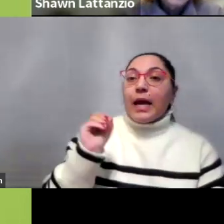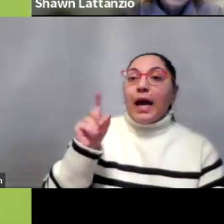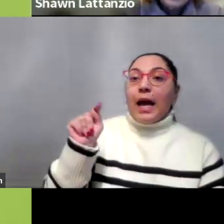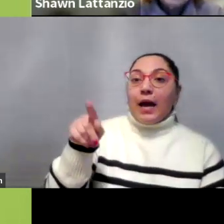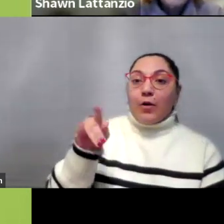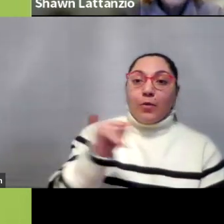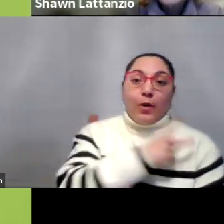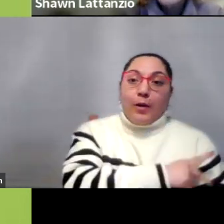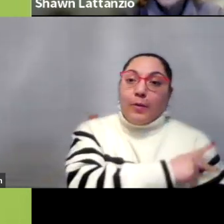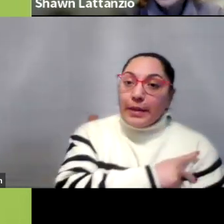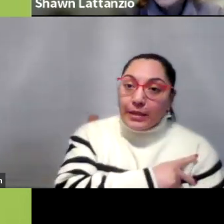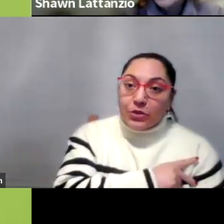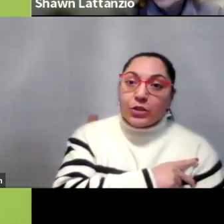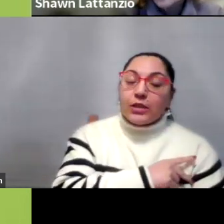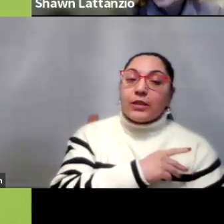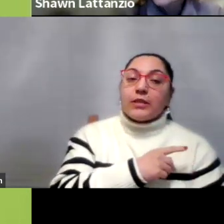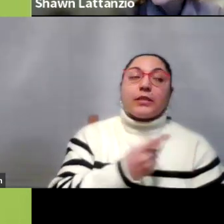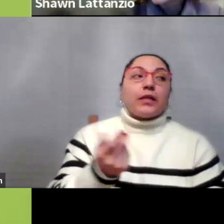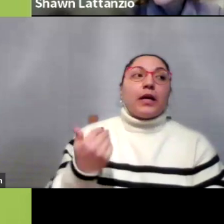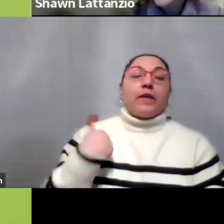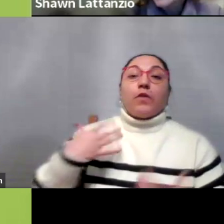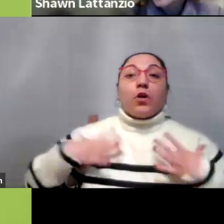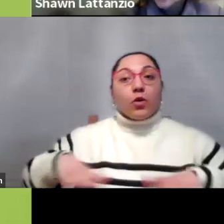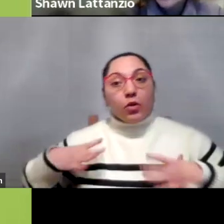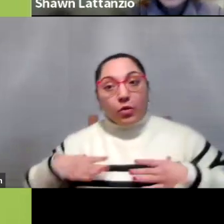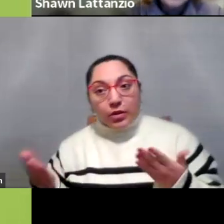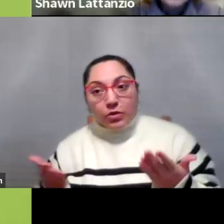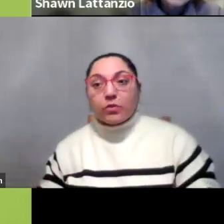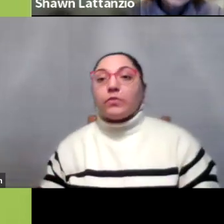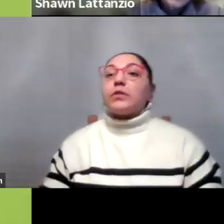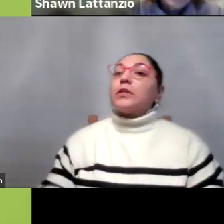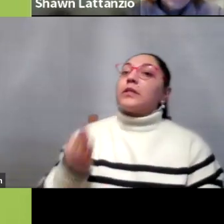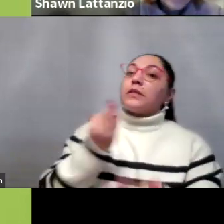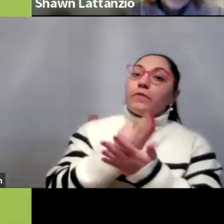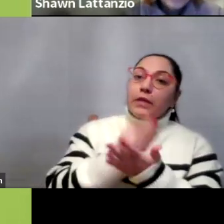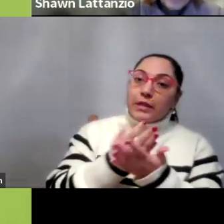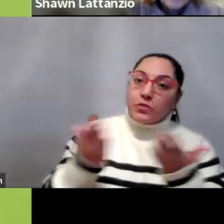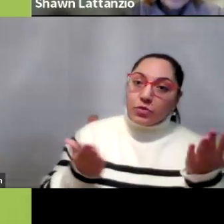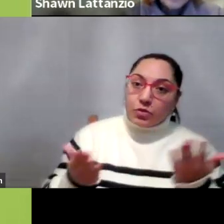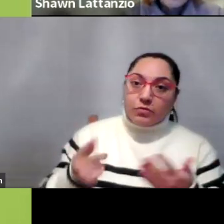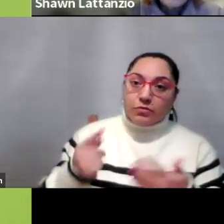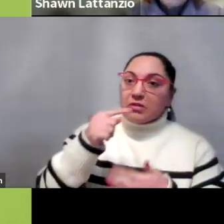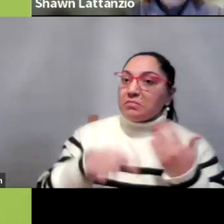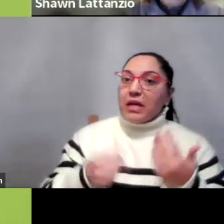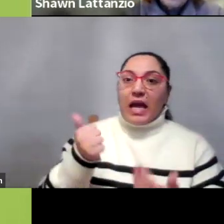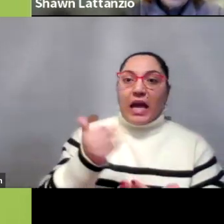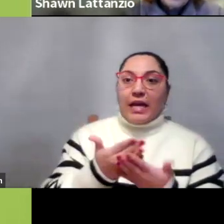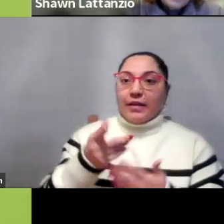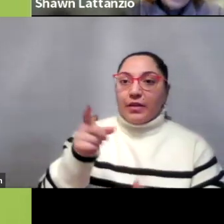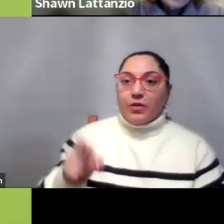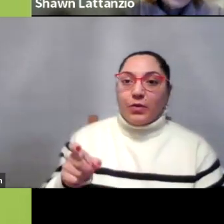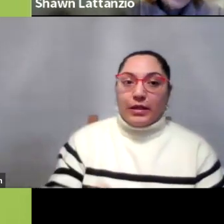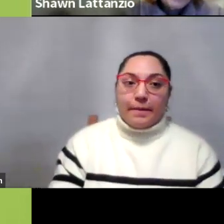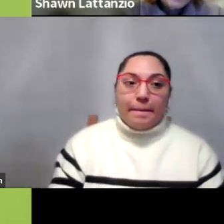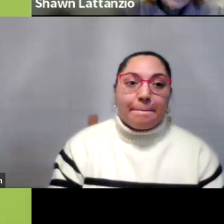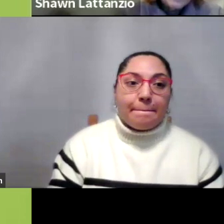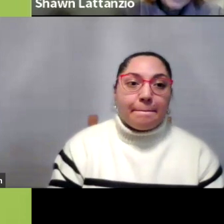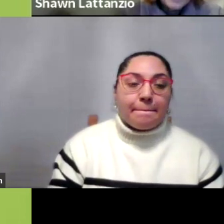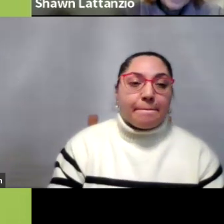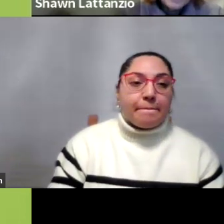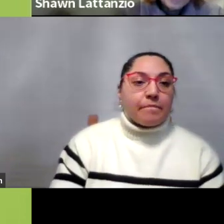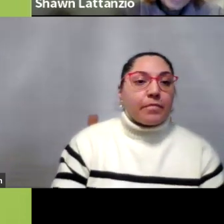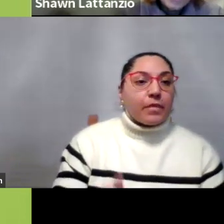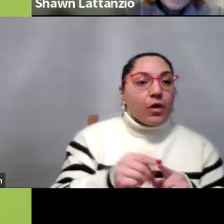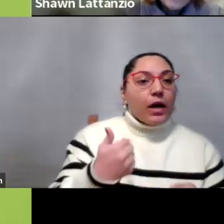services, also things of clothing services, financial services, all that other type of stuff. And then I also put in here